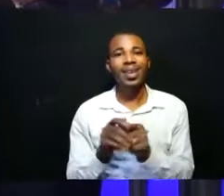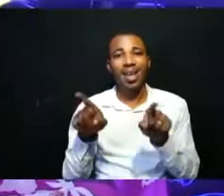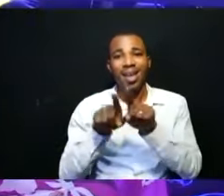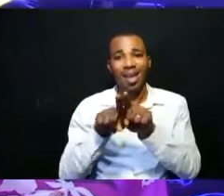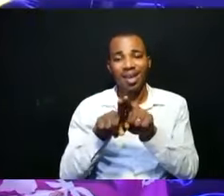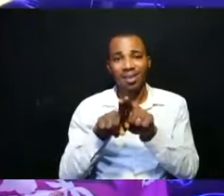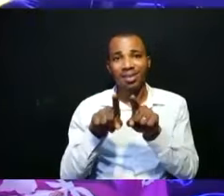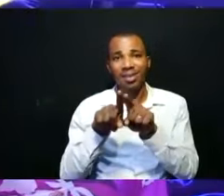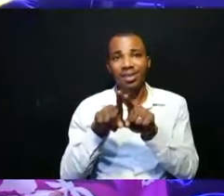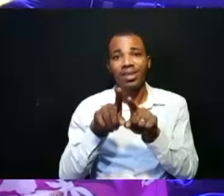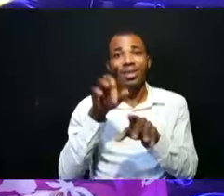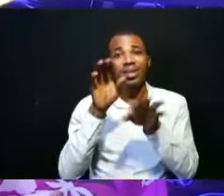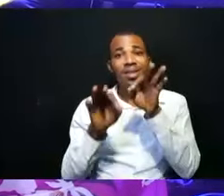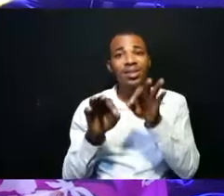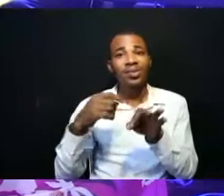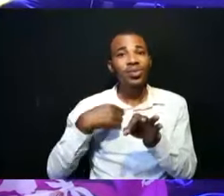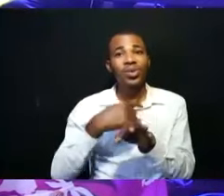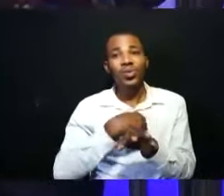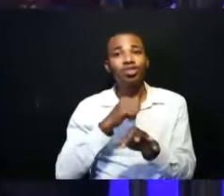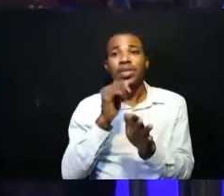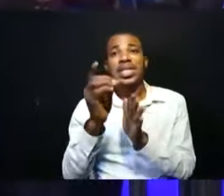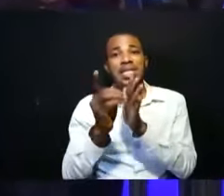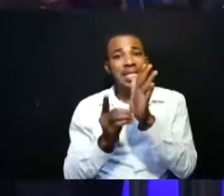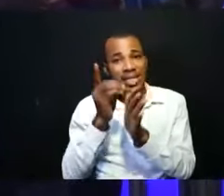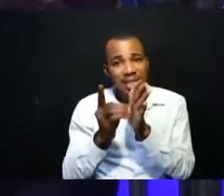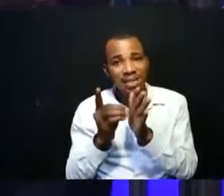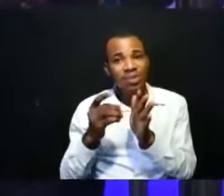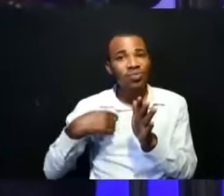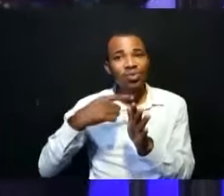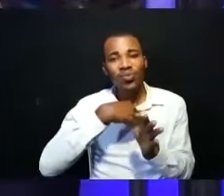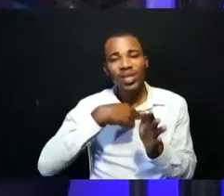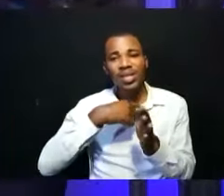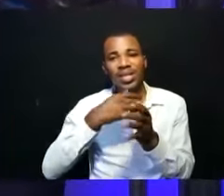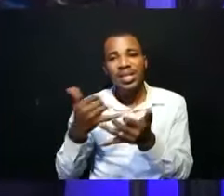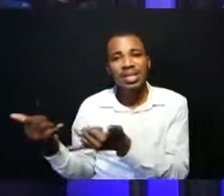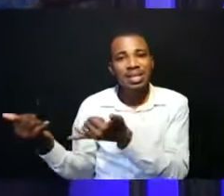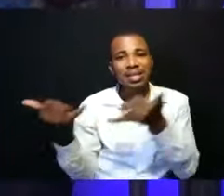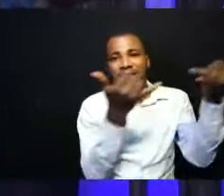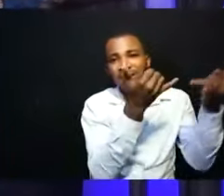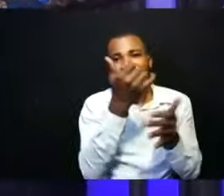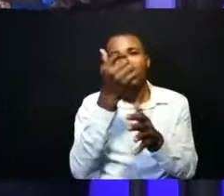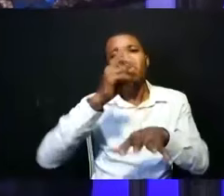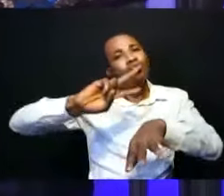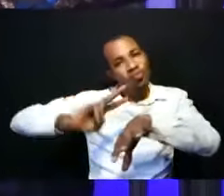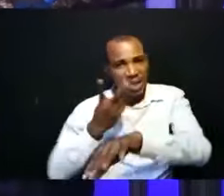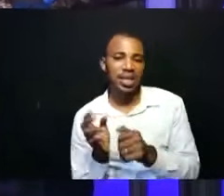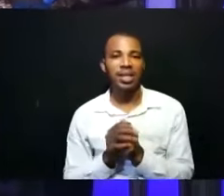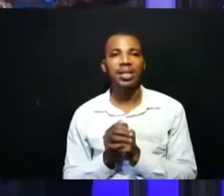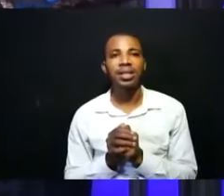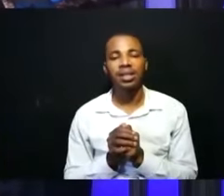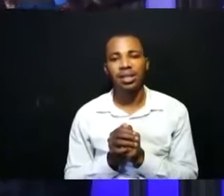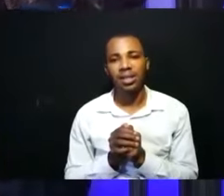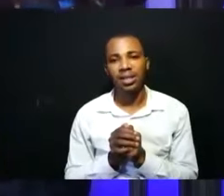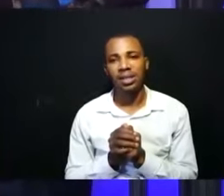is, if we had not delayed, we could have gone and returned twice.